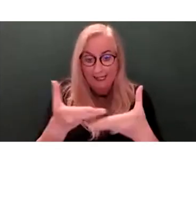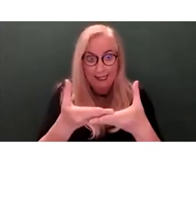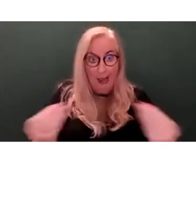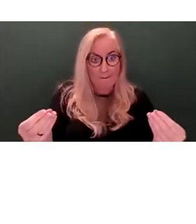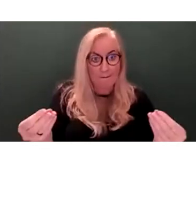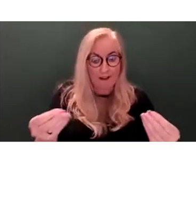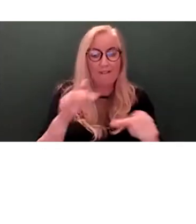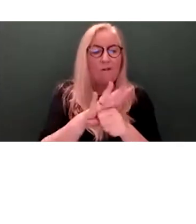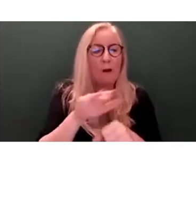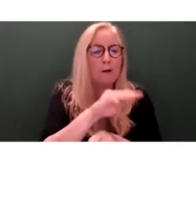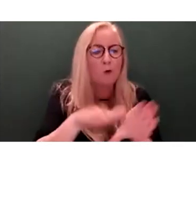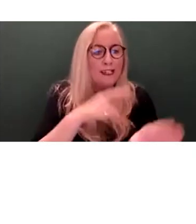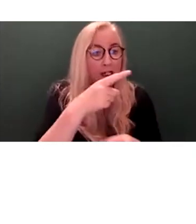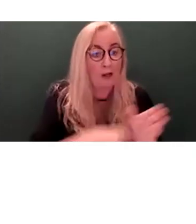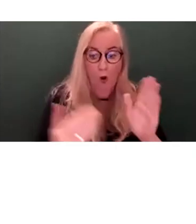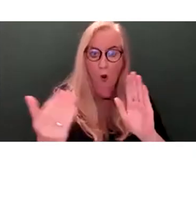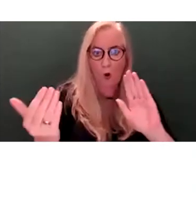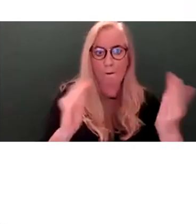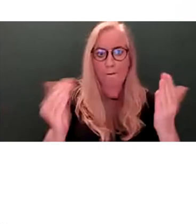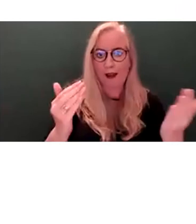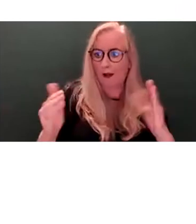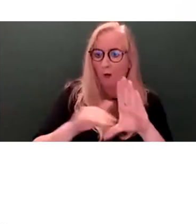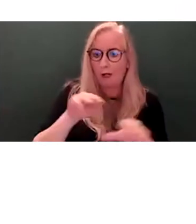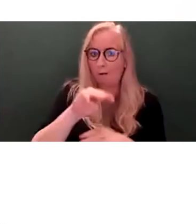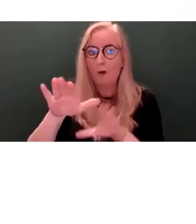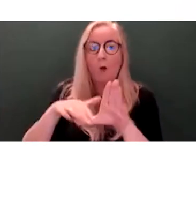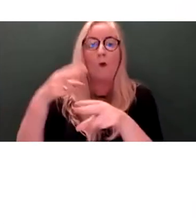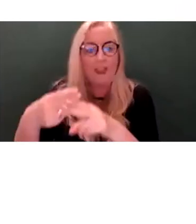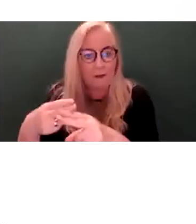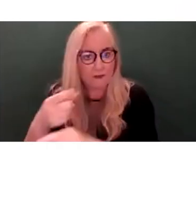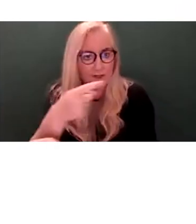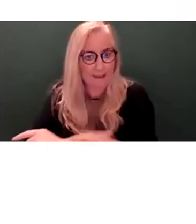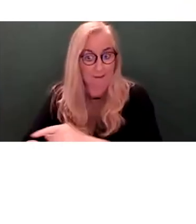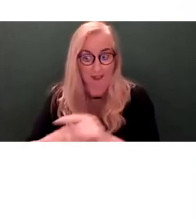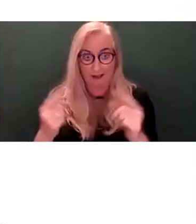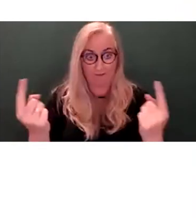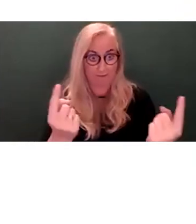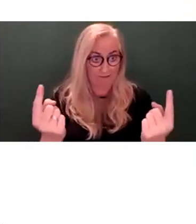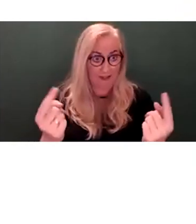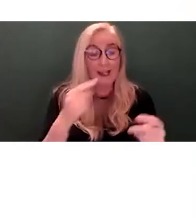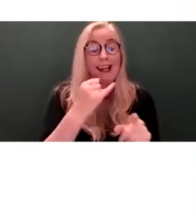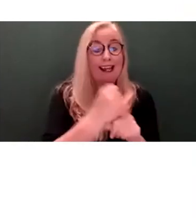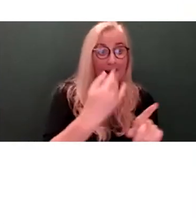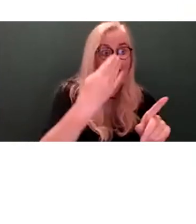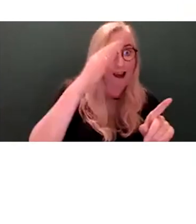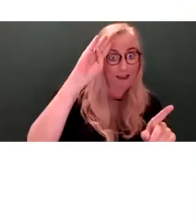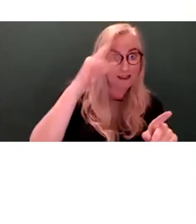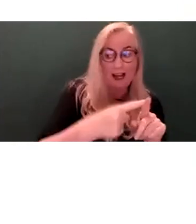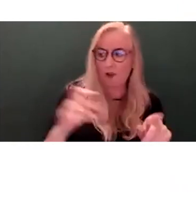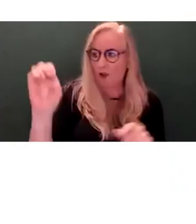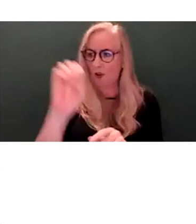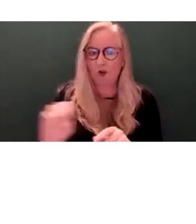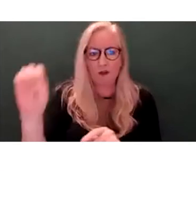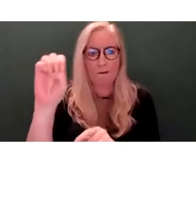with disabilities in comparison to persons without disabilities, both in the Irish and the European